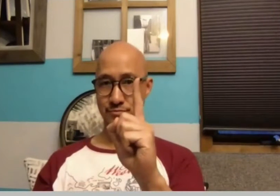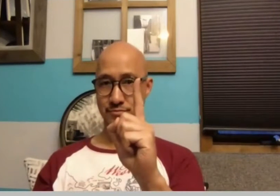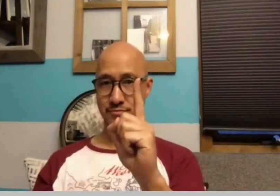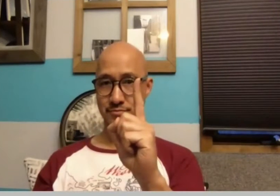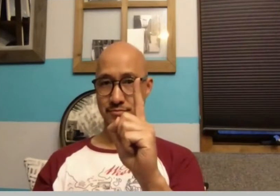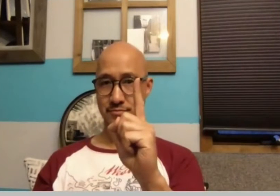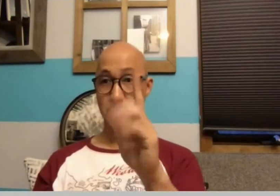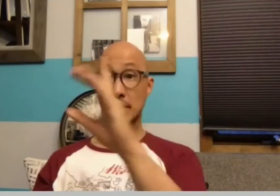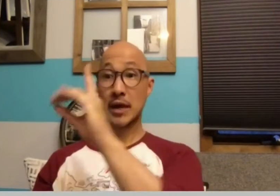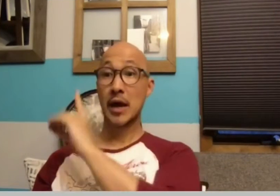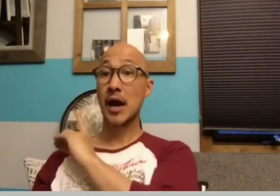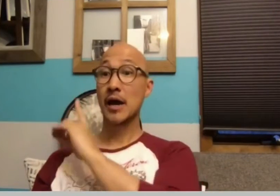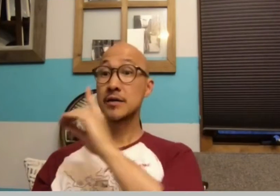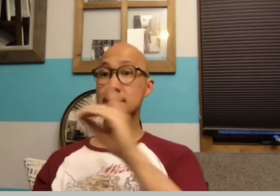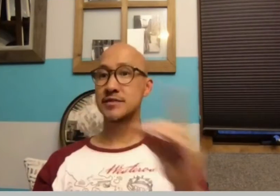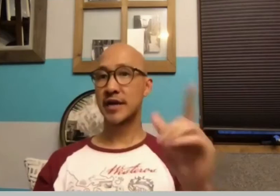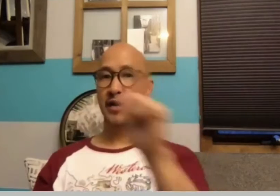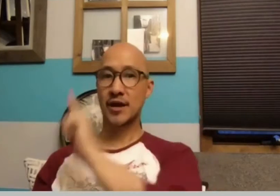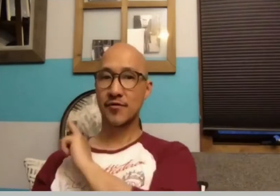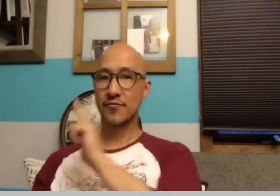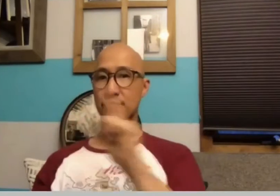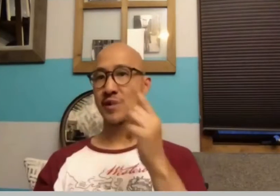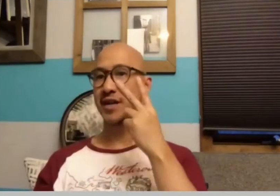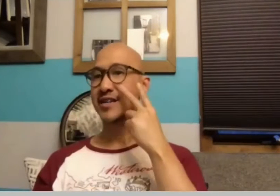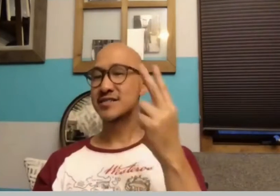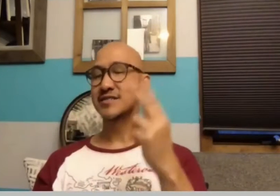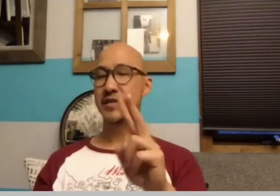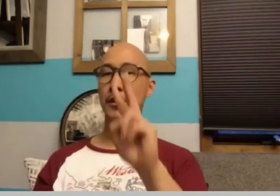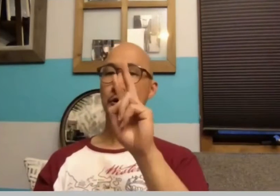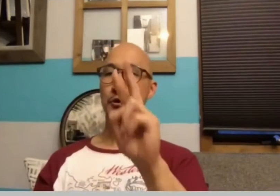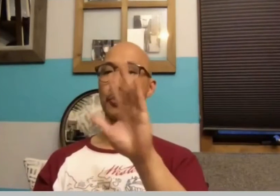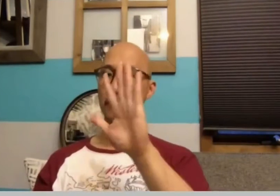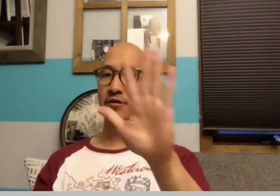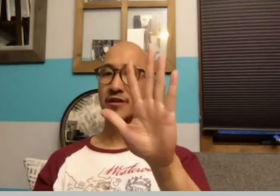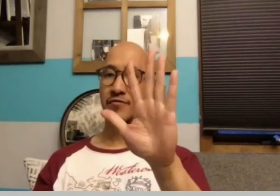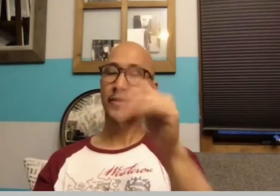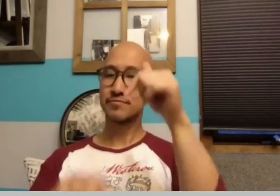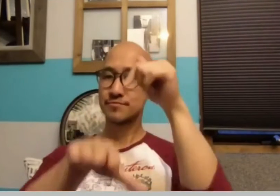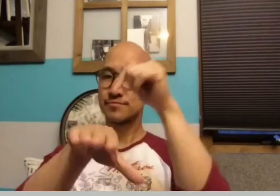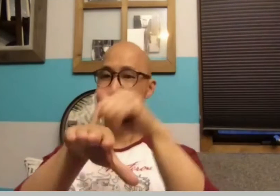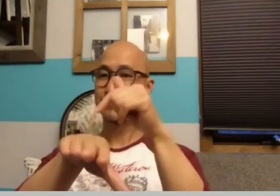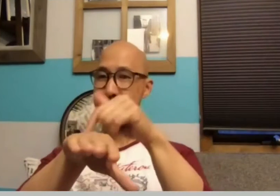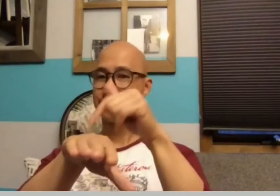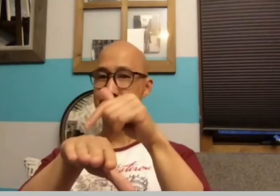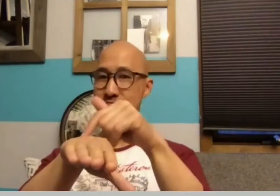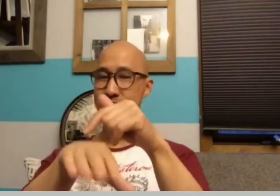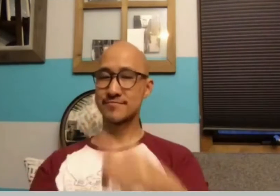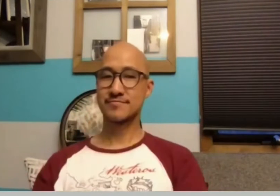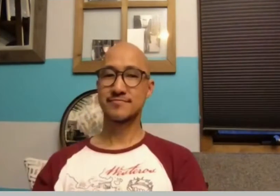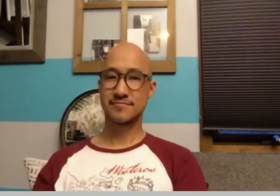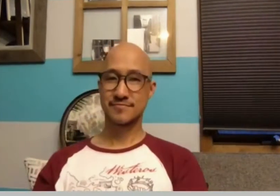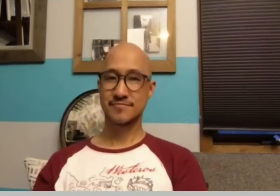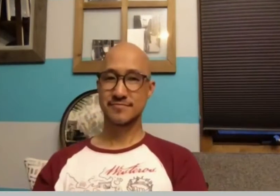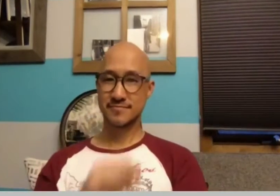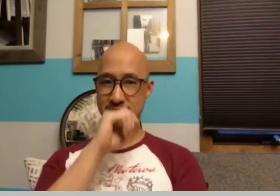Lord, it appears 25 times in these 9 books, sorry.